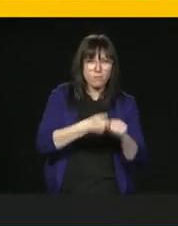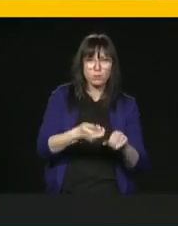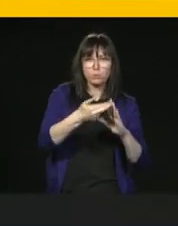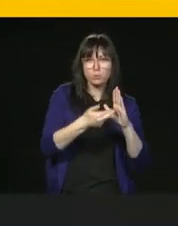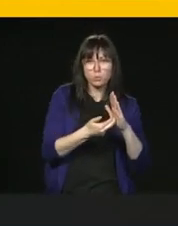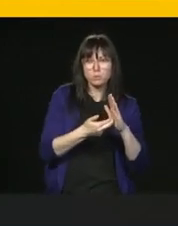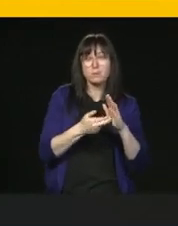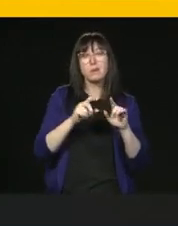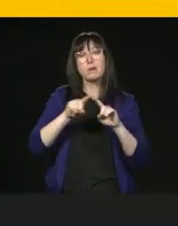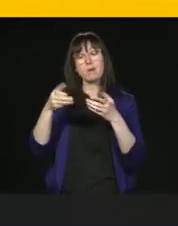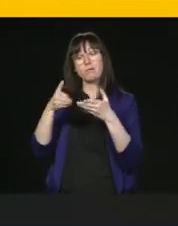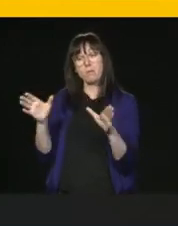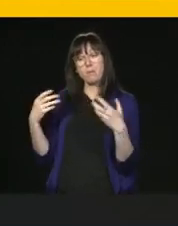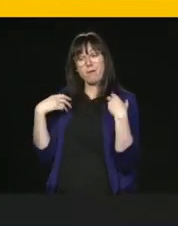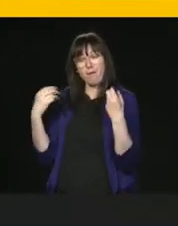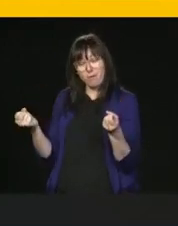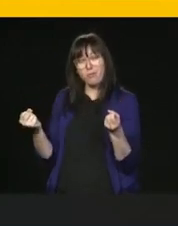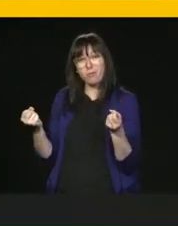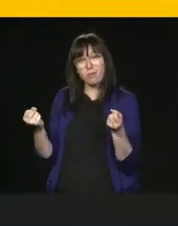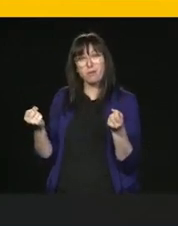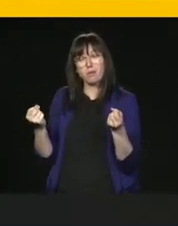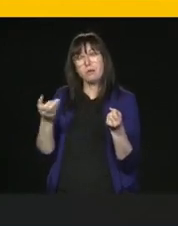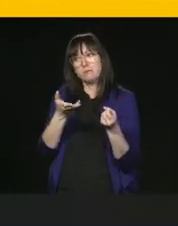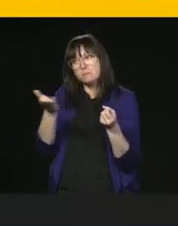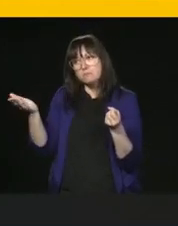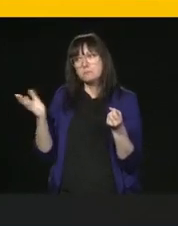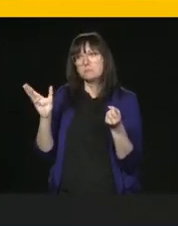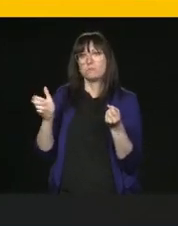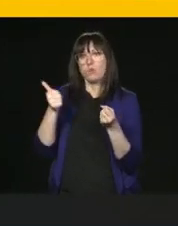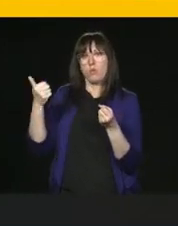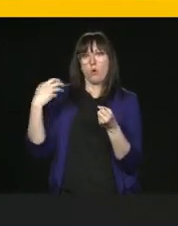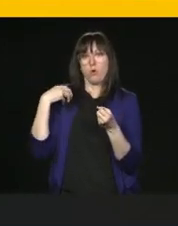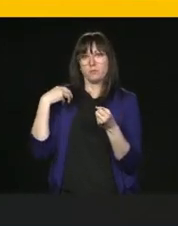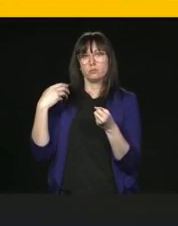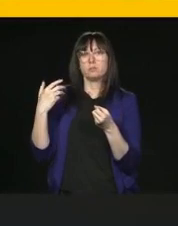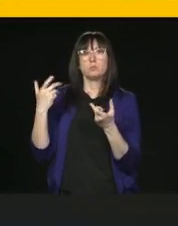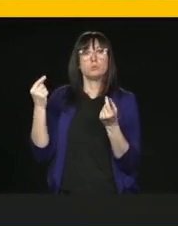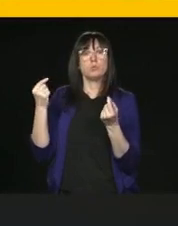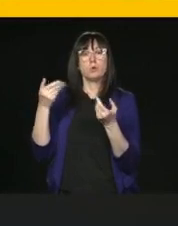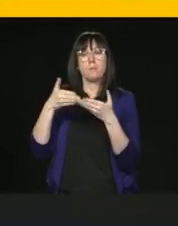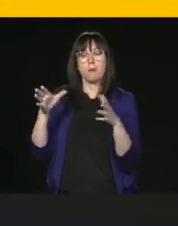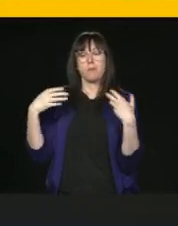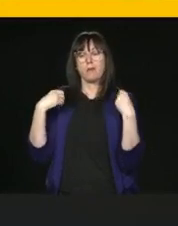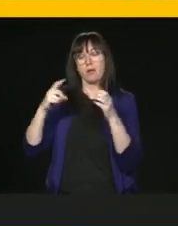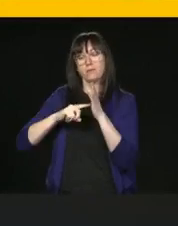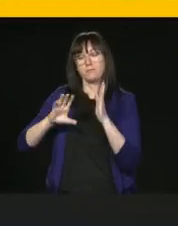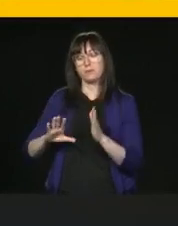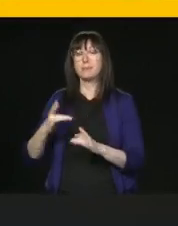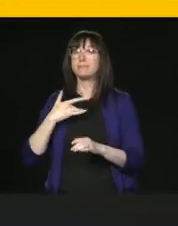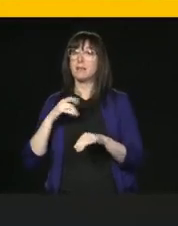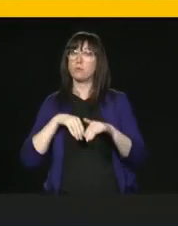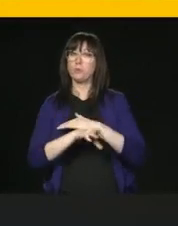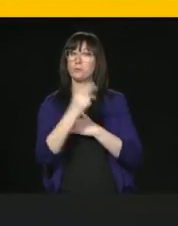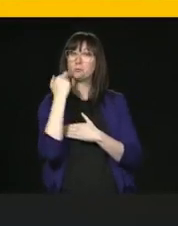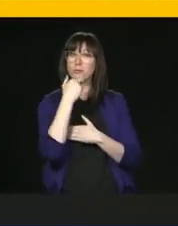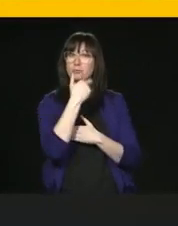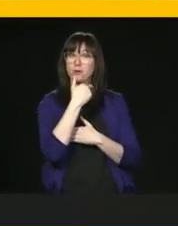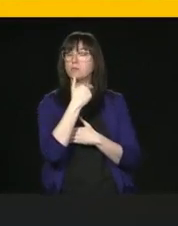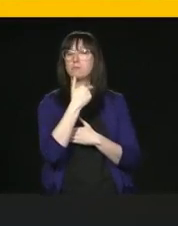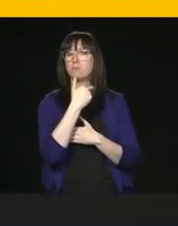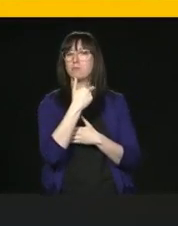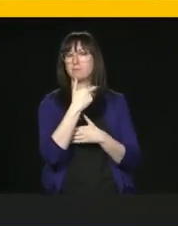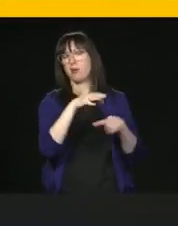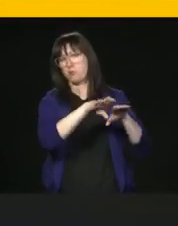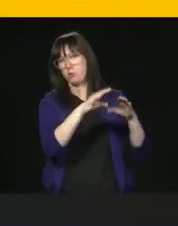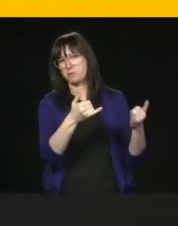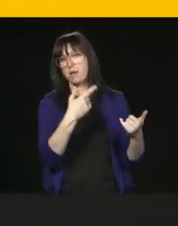are engaging like public health inspectors who normally inspect restaurants, for example. Is checking in to make sure if your restaurant